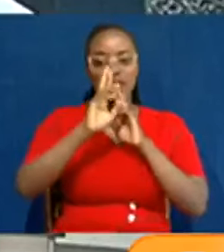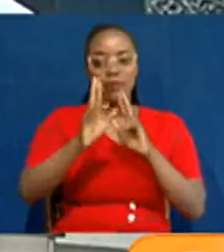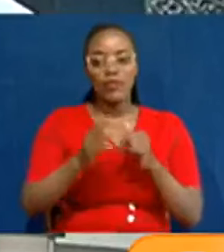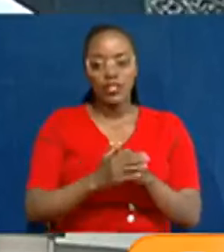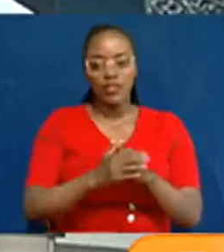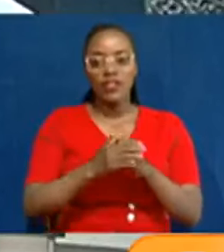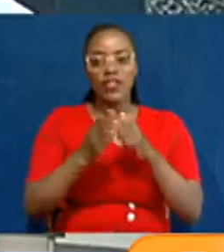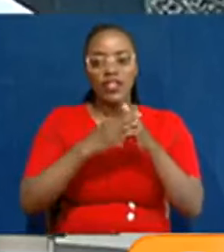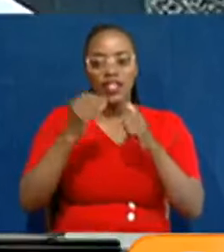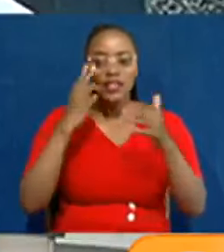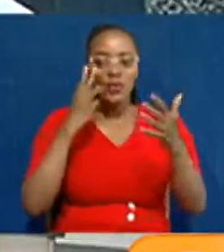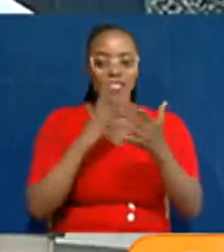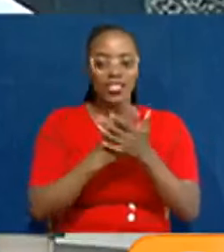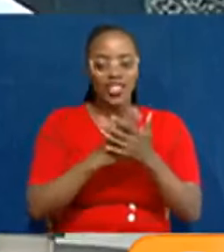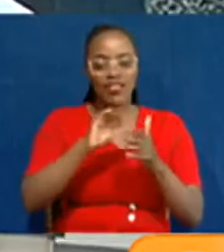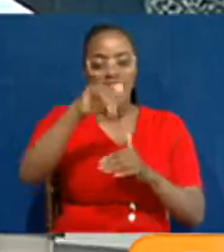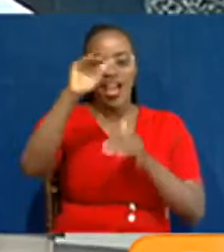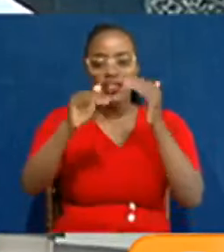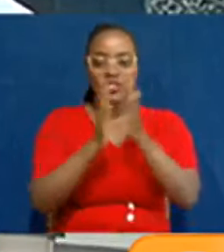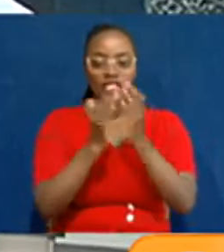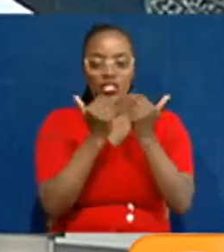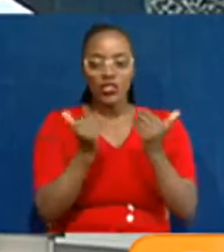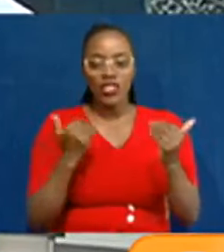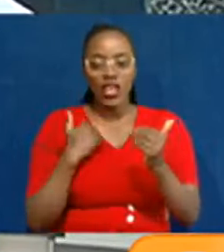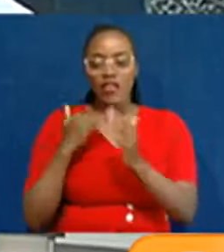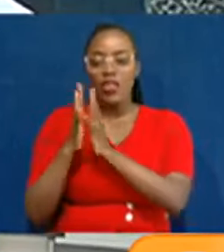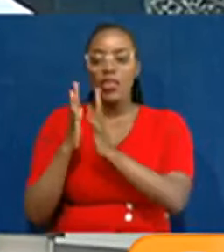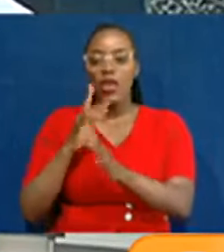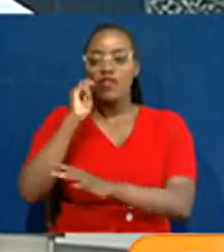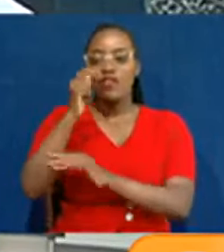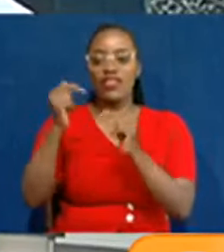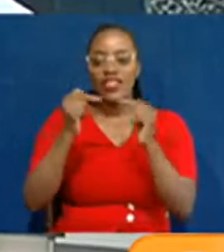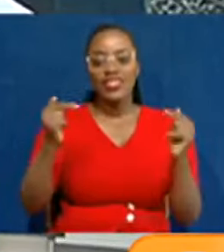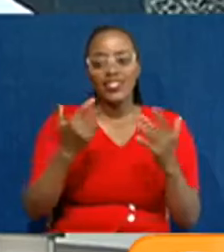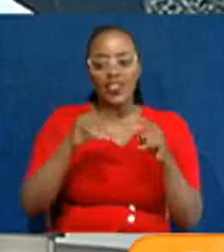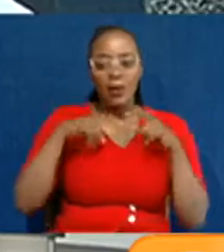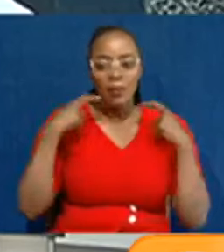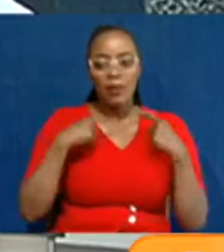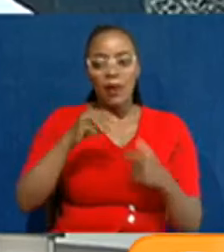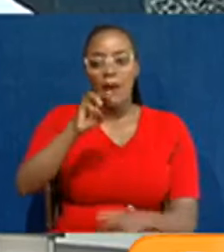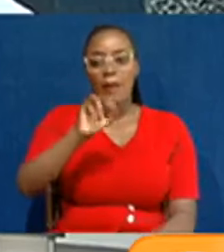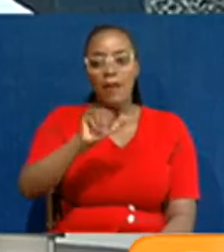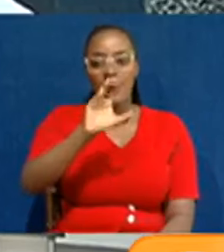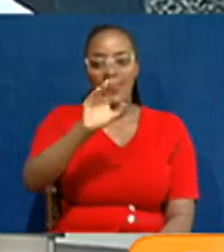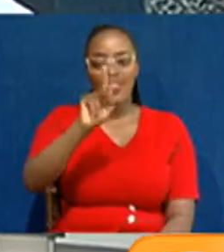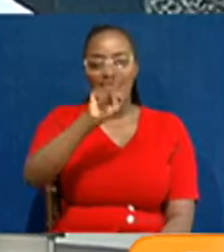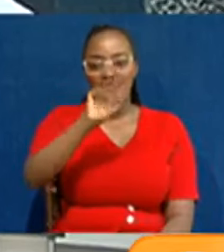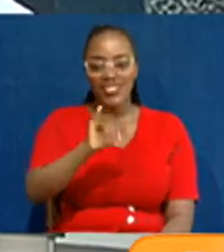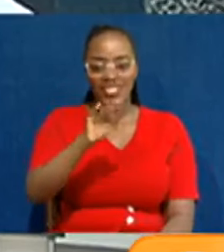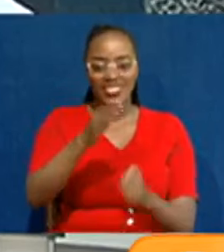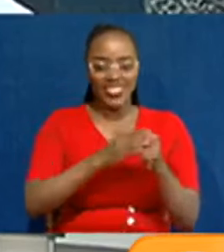90 witnesses, both adults and children, are lined up to testify against preacher Paul Nthenge Mckenzie and his